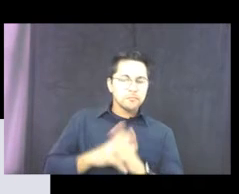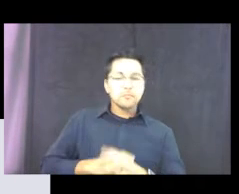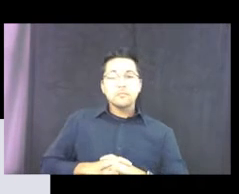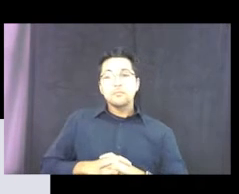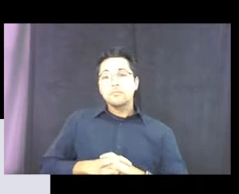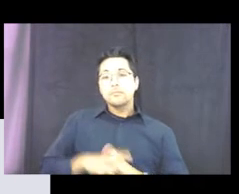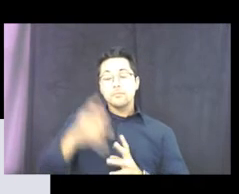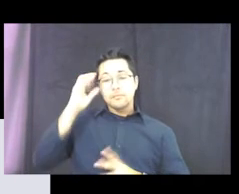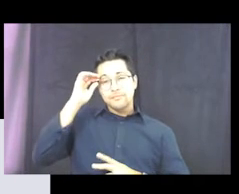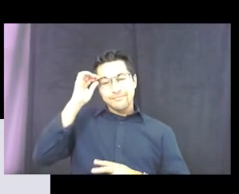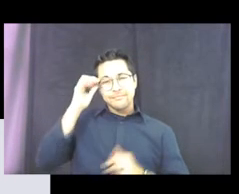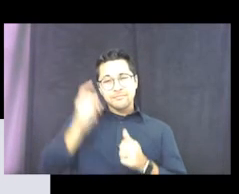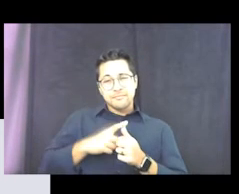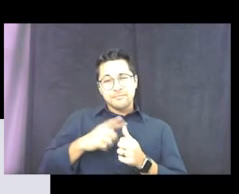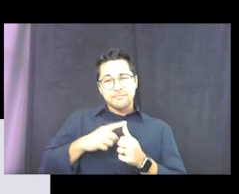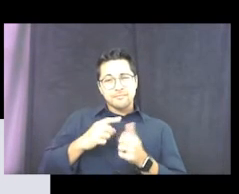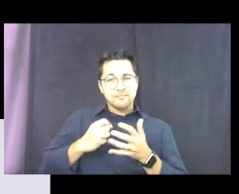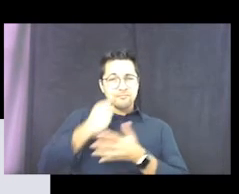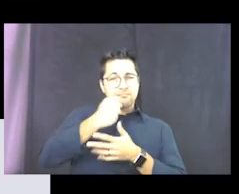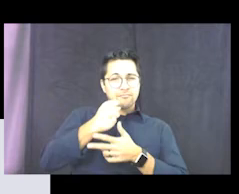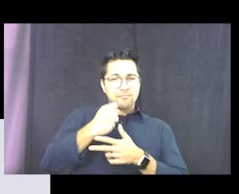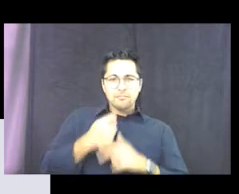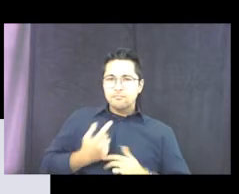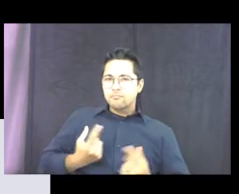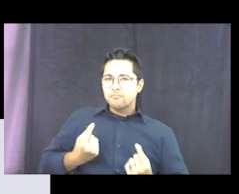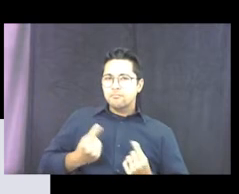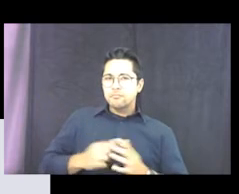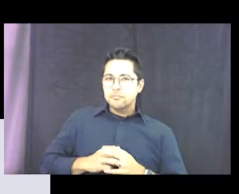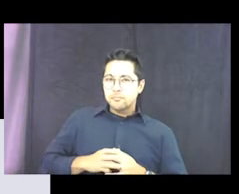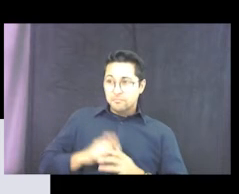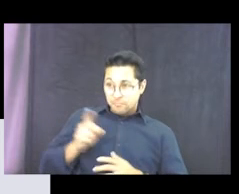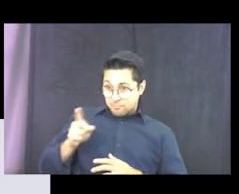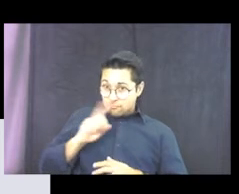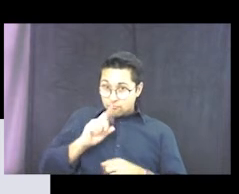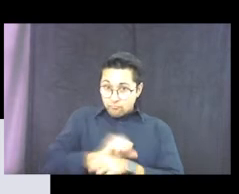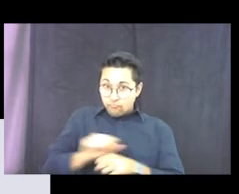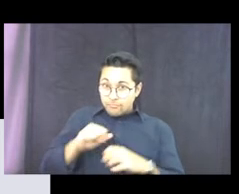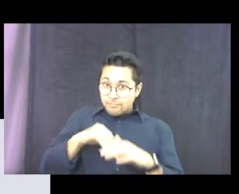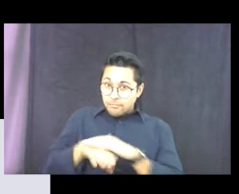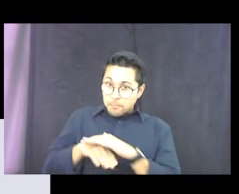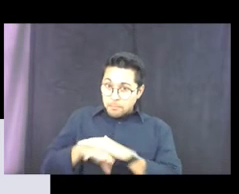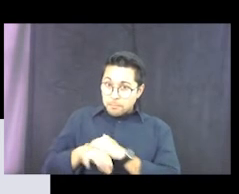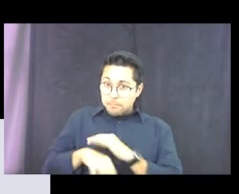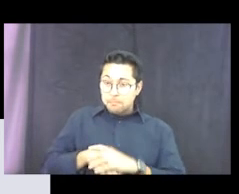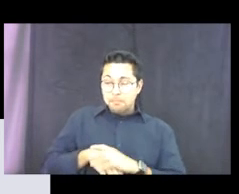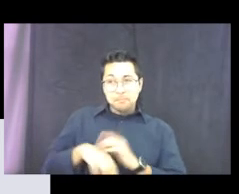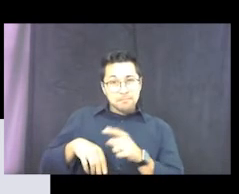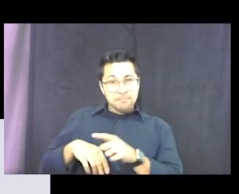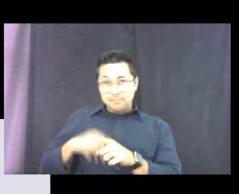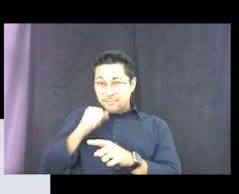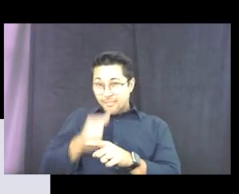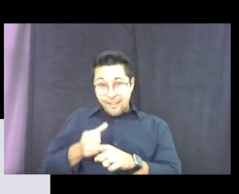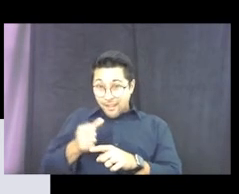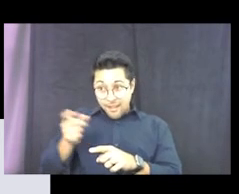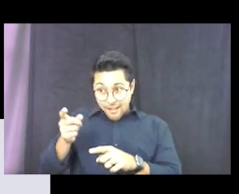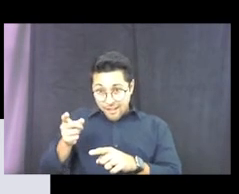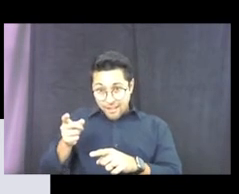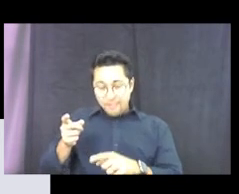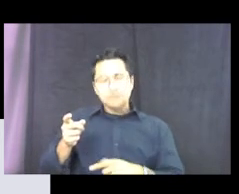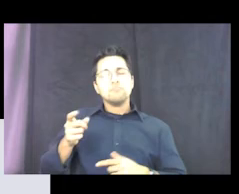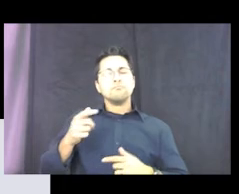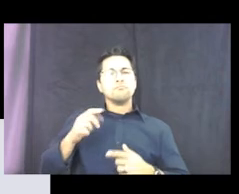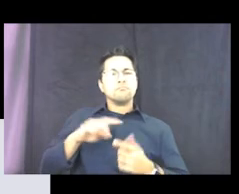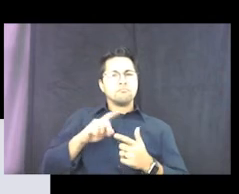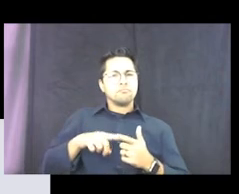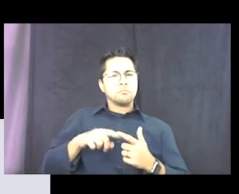And my first number 1 priority is it accessible? If it's not accessible, I want to